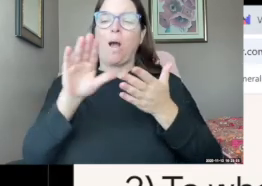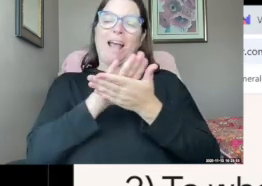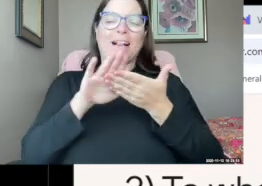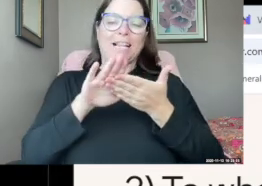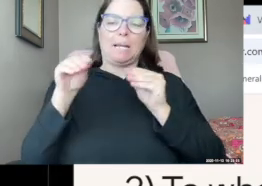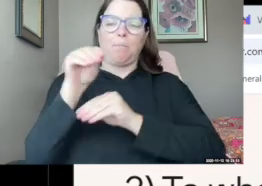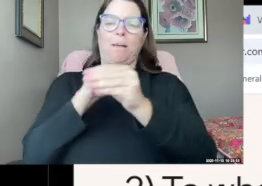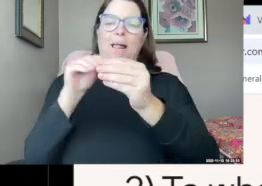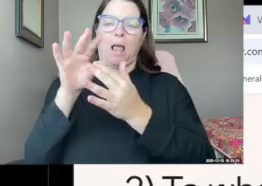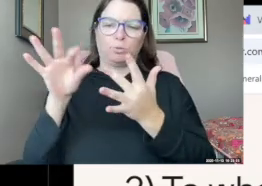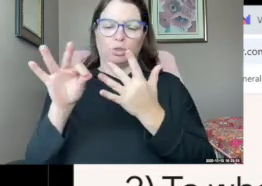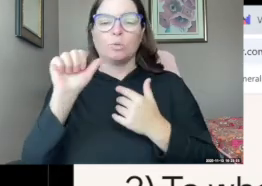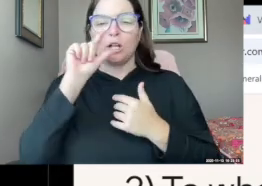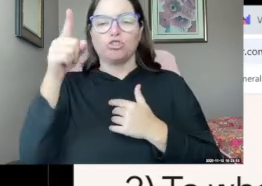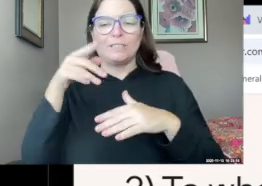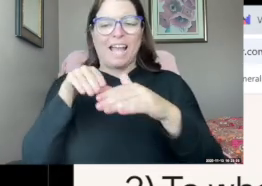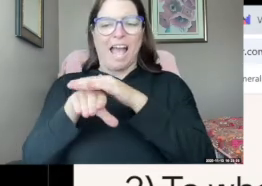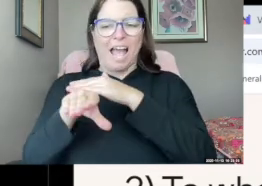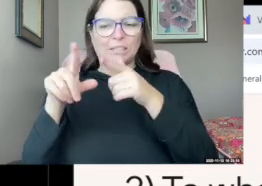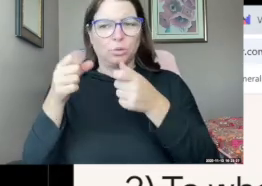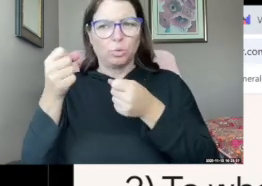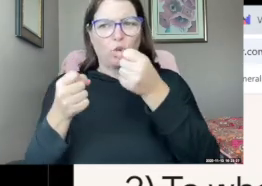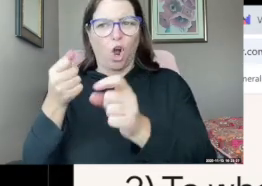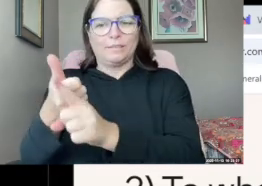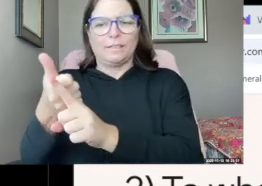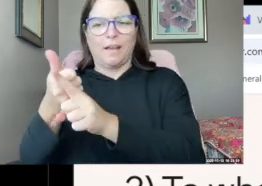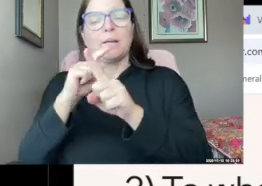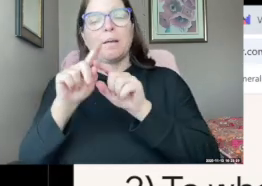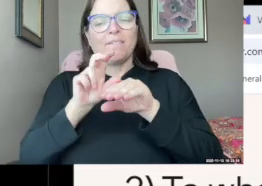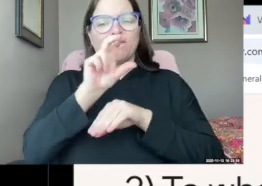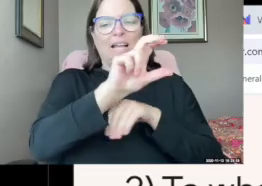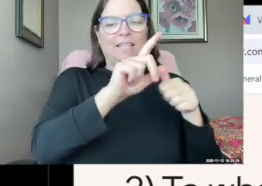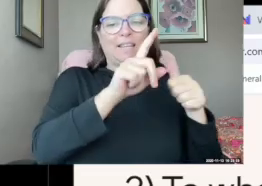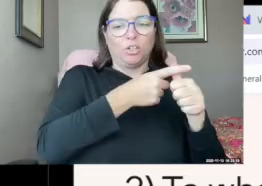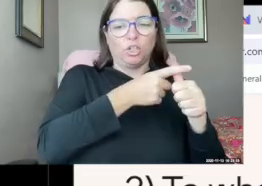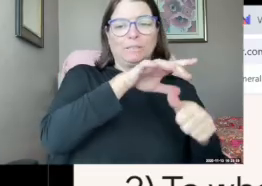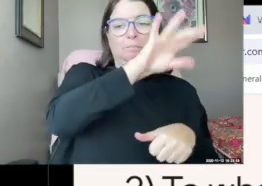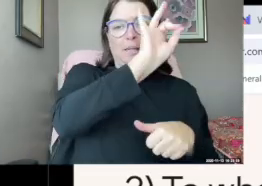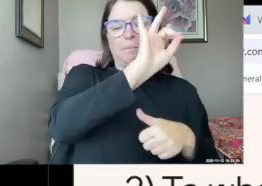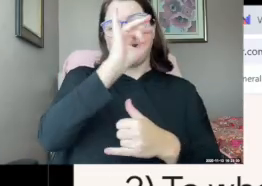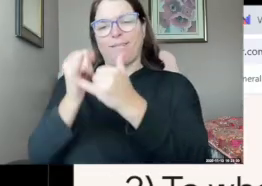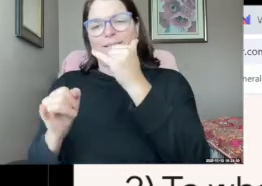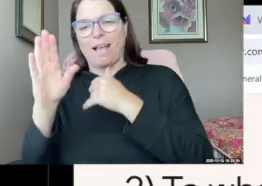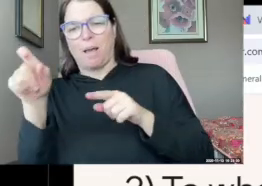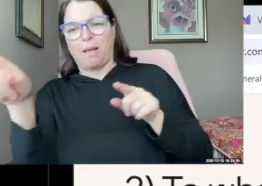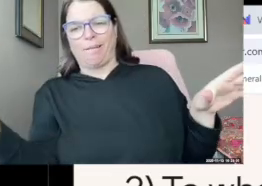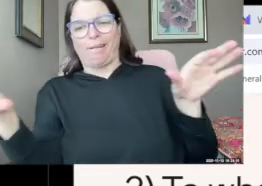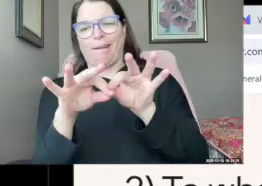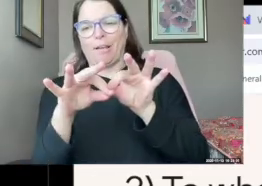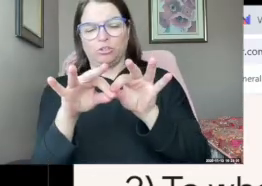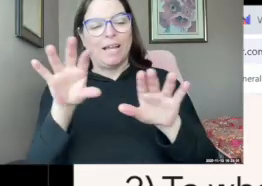Options, or CMO. So these go beyond access to cars. They invest in first and last mile